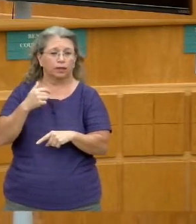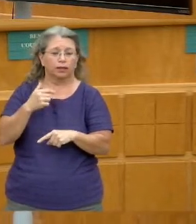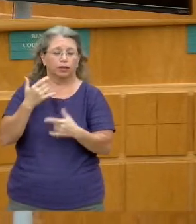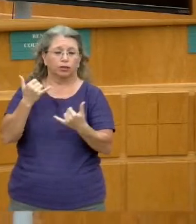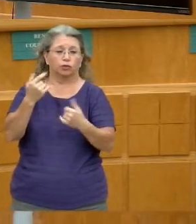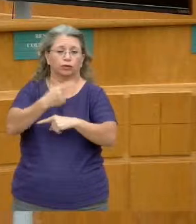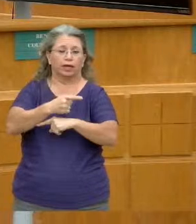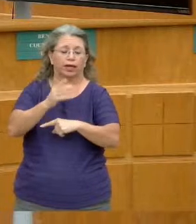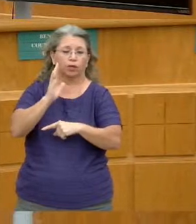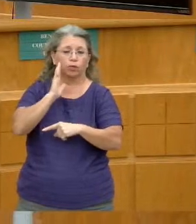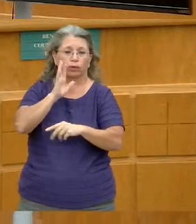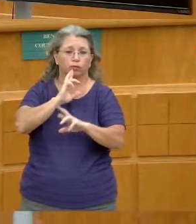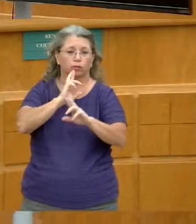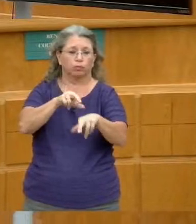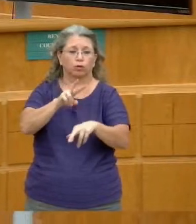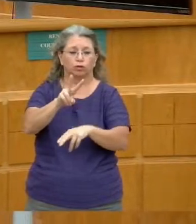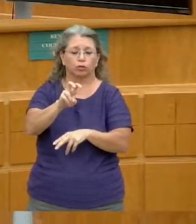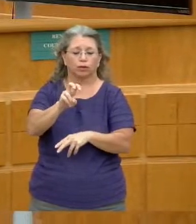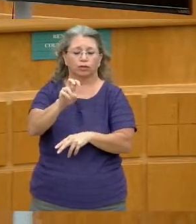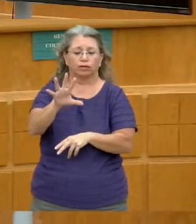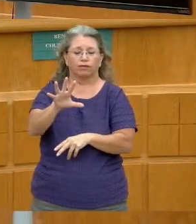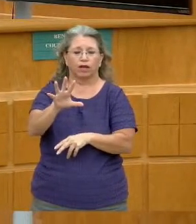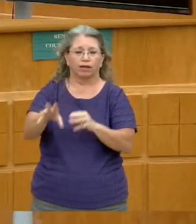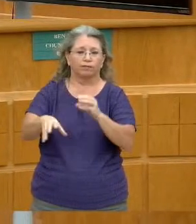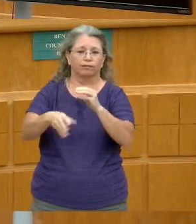205 additional new cases today.